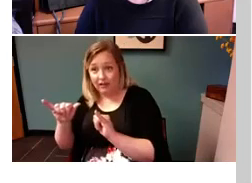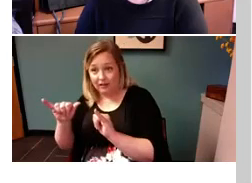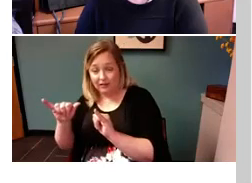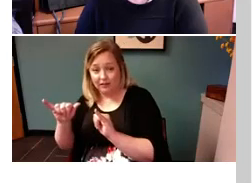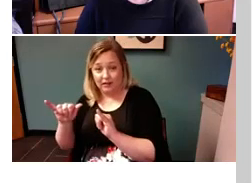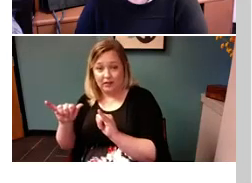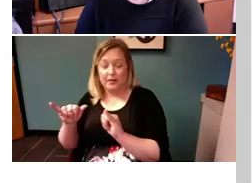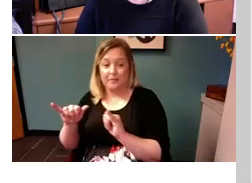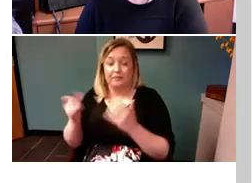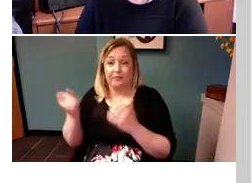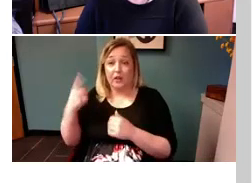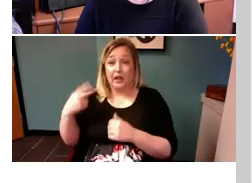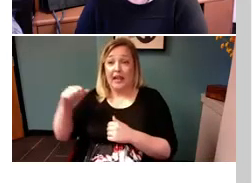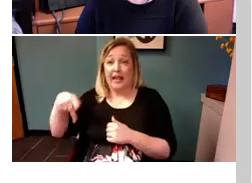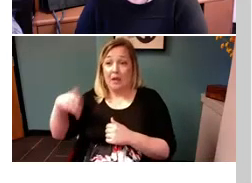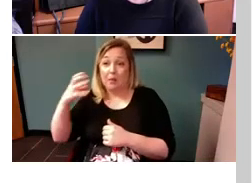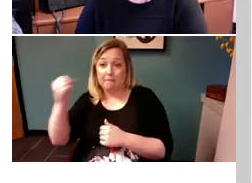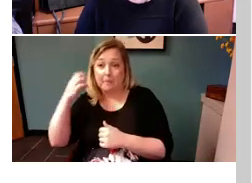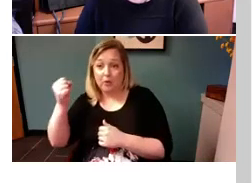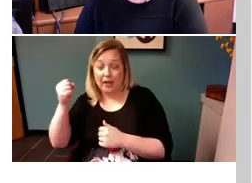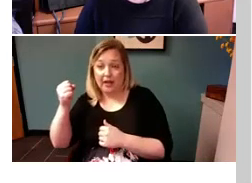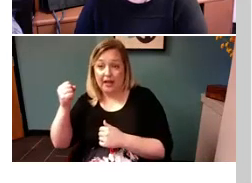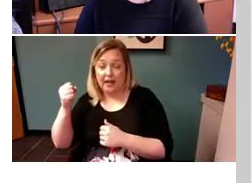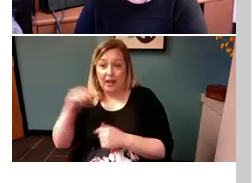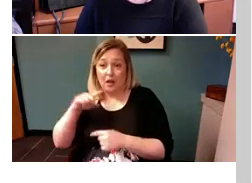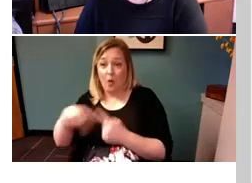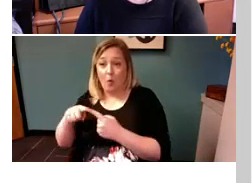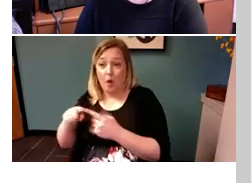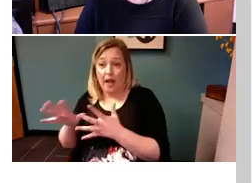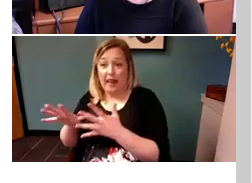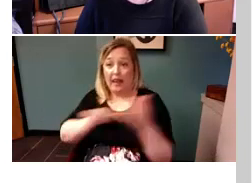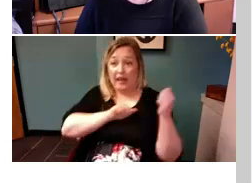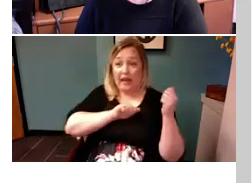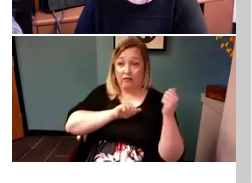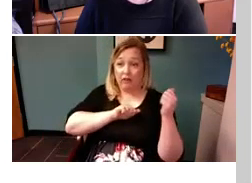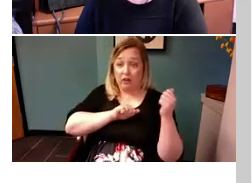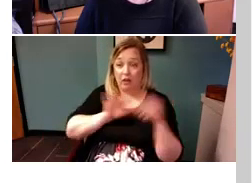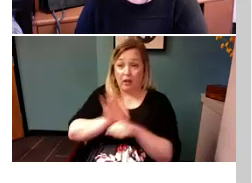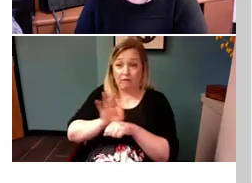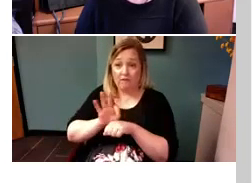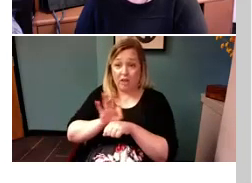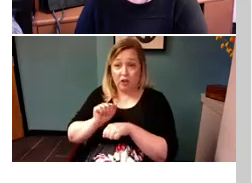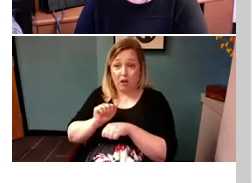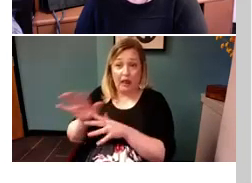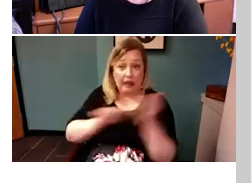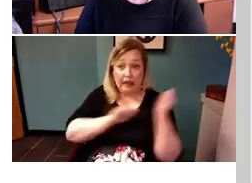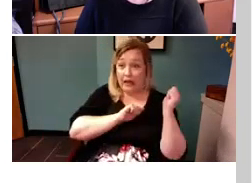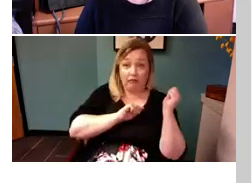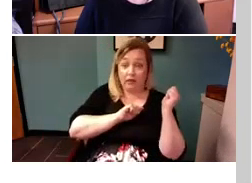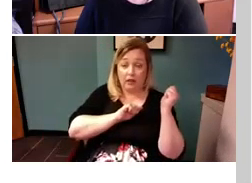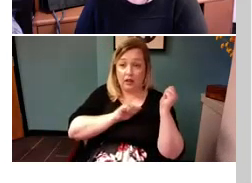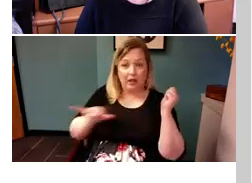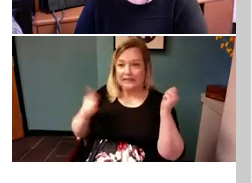And since heap memory is not removed when we come back to this from this function call, we can still access these